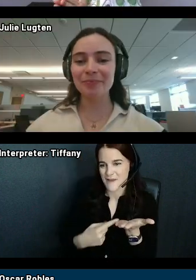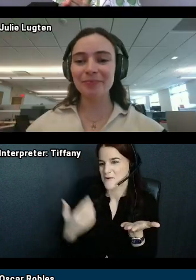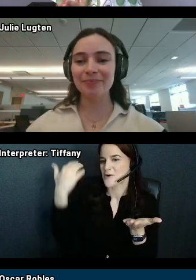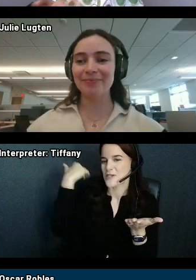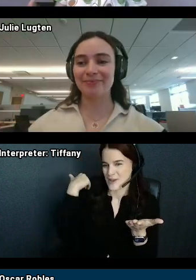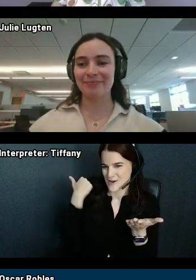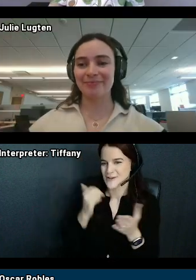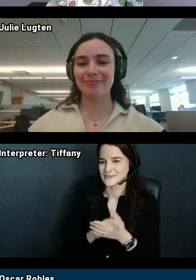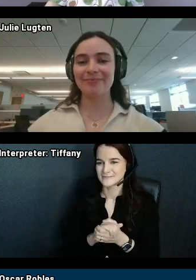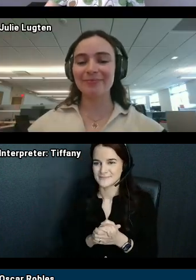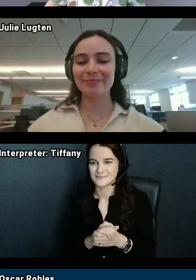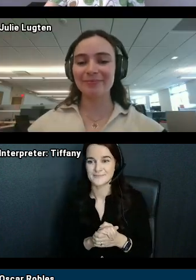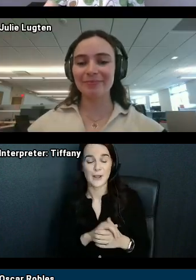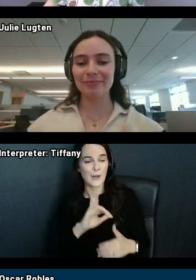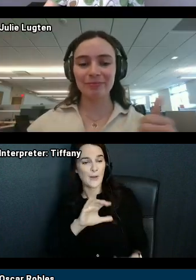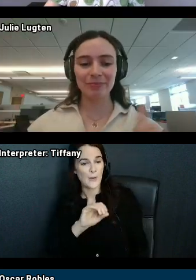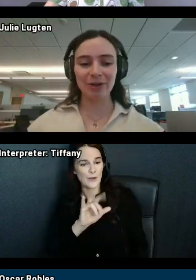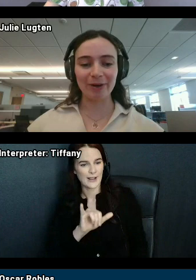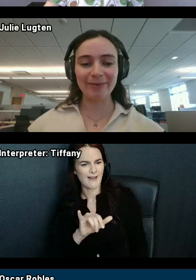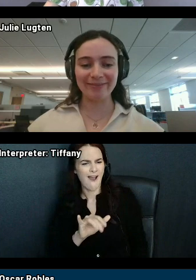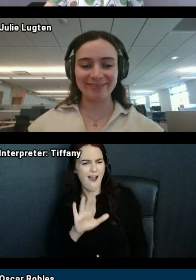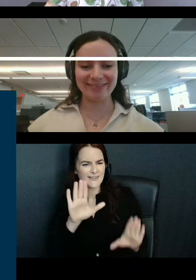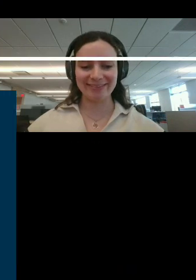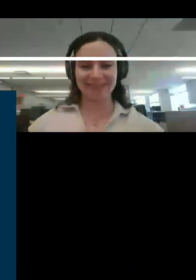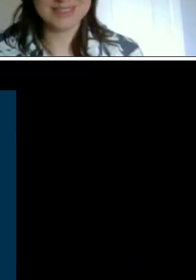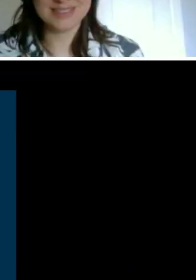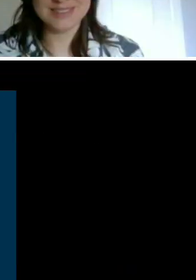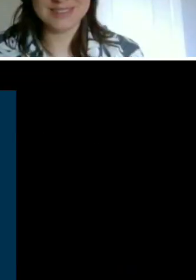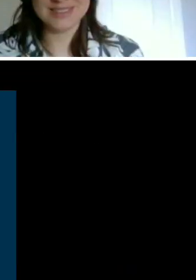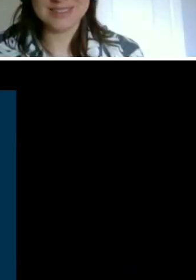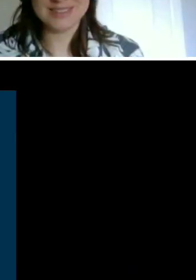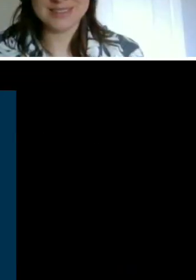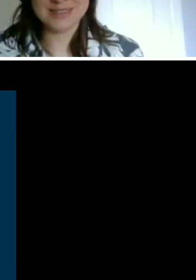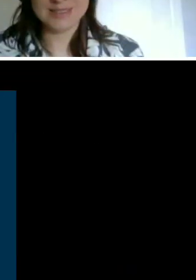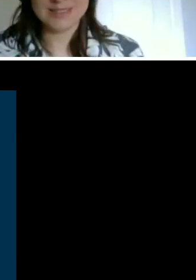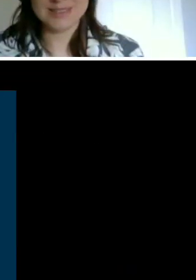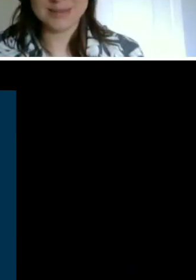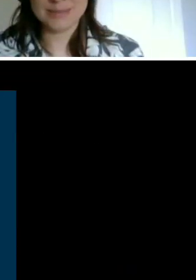Awesome. Perfect. Thanks, Julie. No problem.